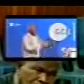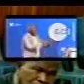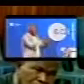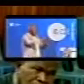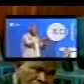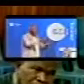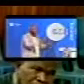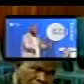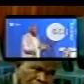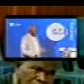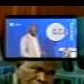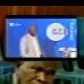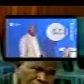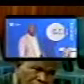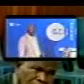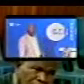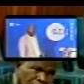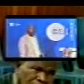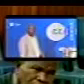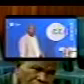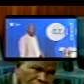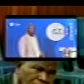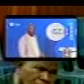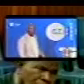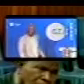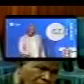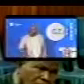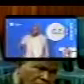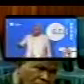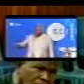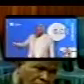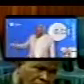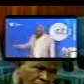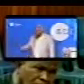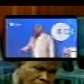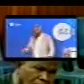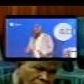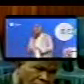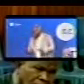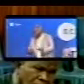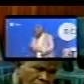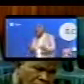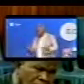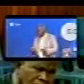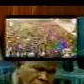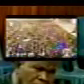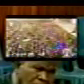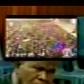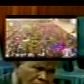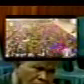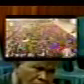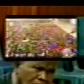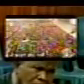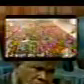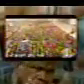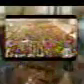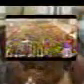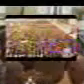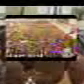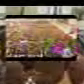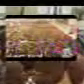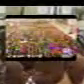not allowed and the crowd came to hinder you. Judgment. It was you're not allowed the challenges to stop you and be in your was way.